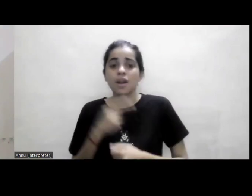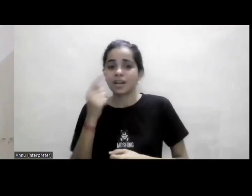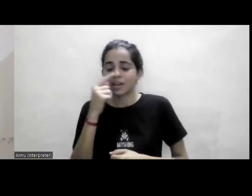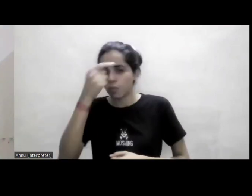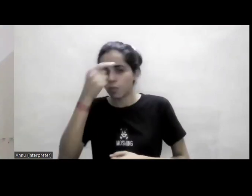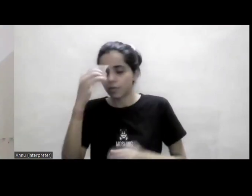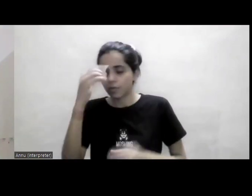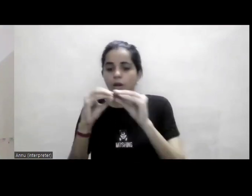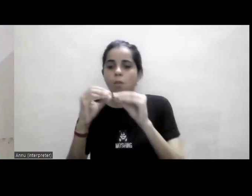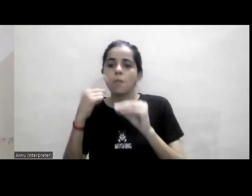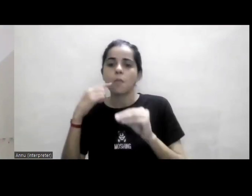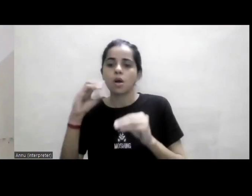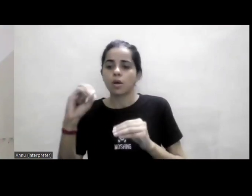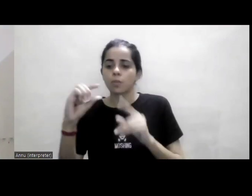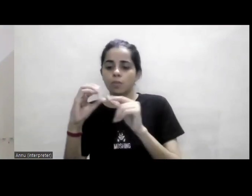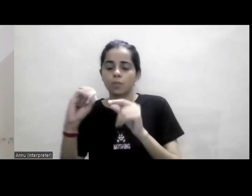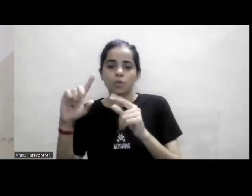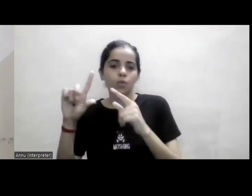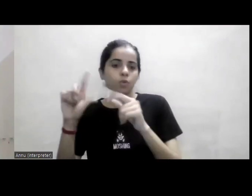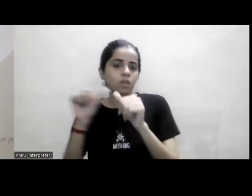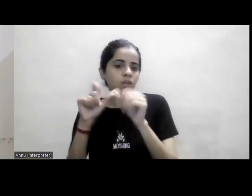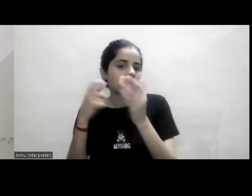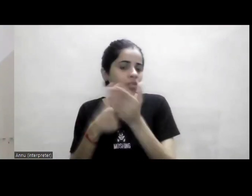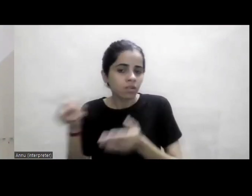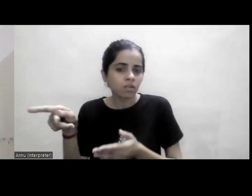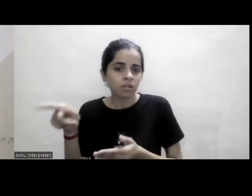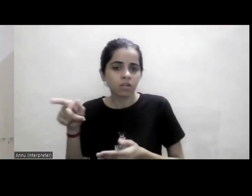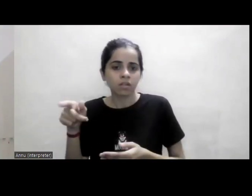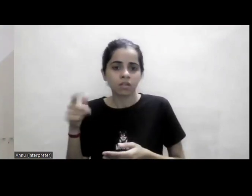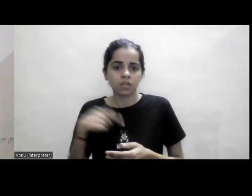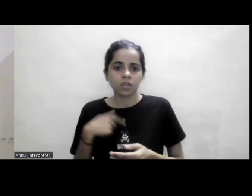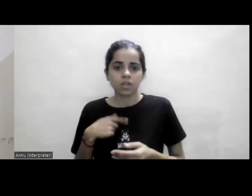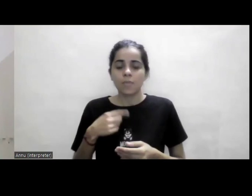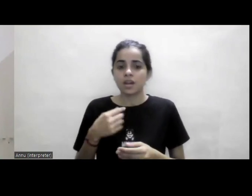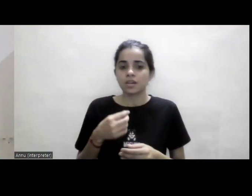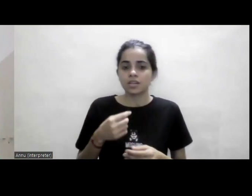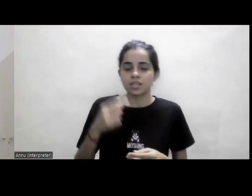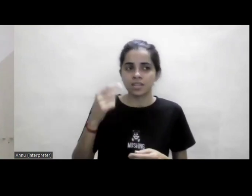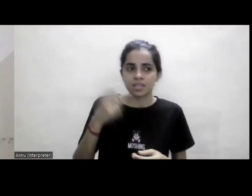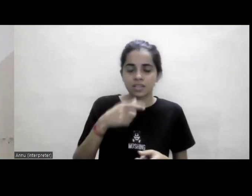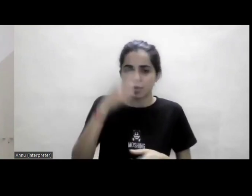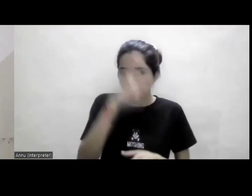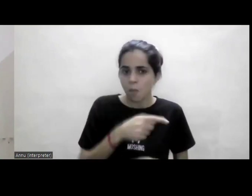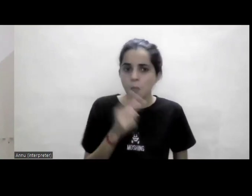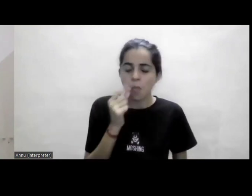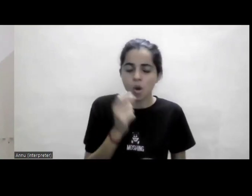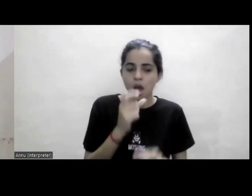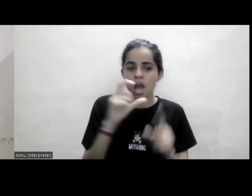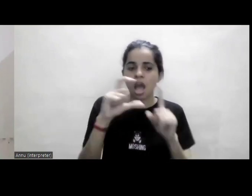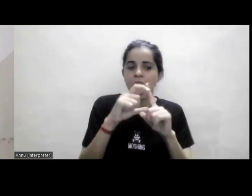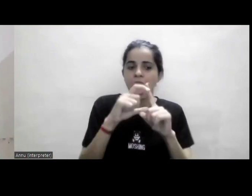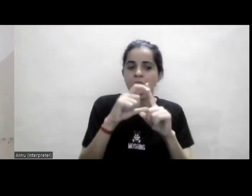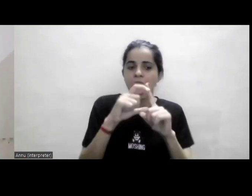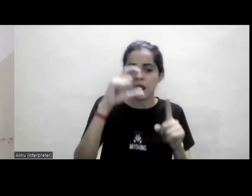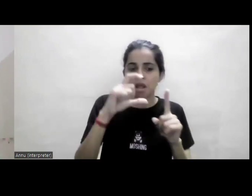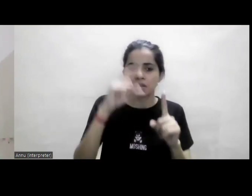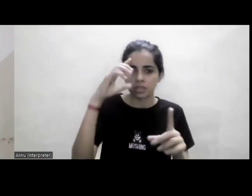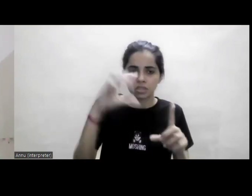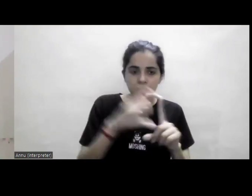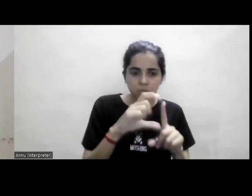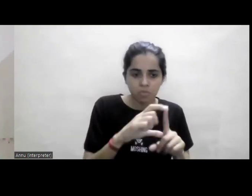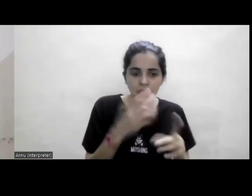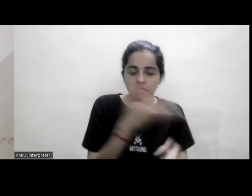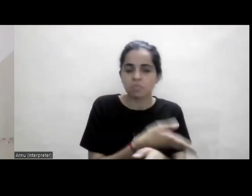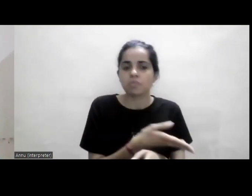And as somebody who has clinical depression, I had never before seen a representation